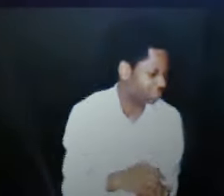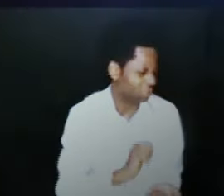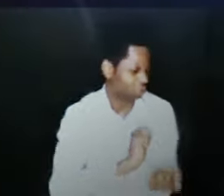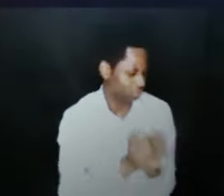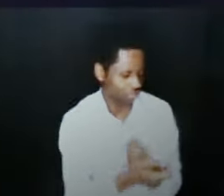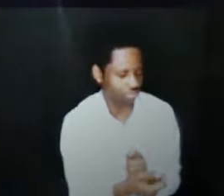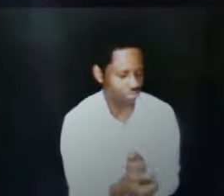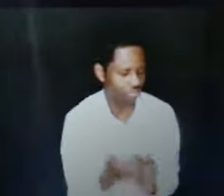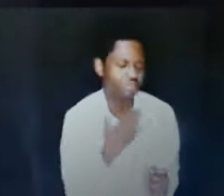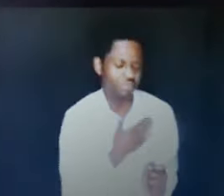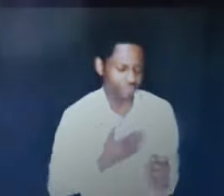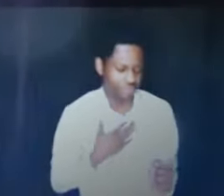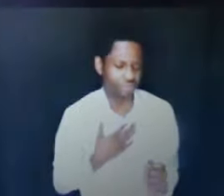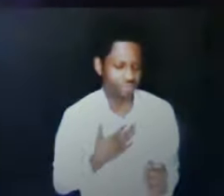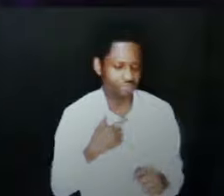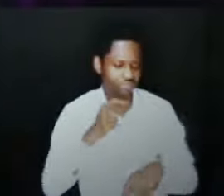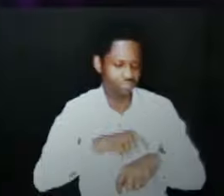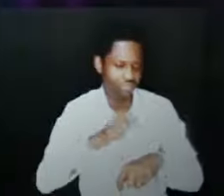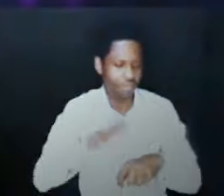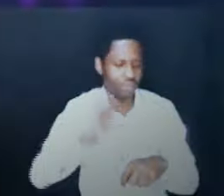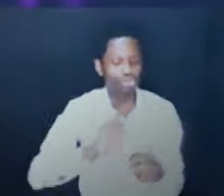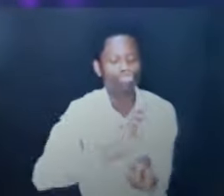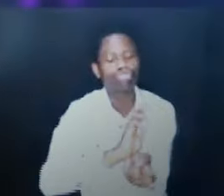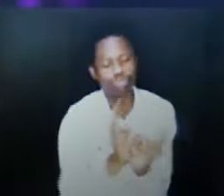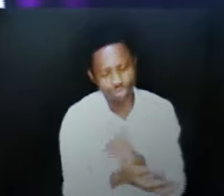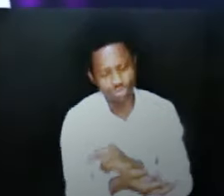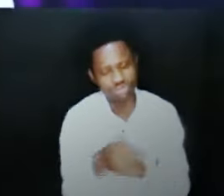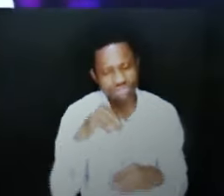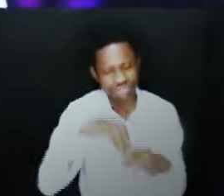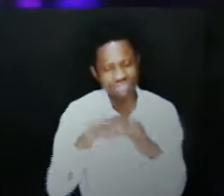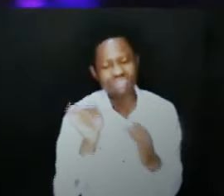upon you to repent in that manner as well.